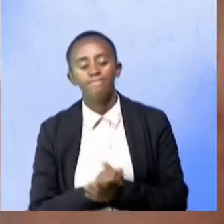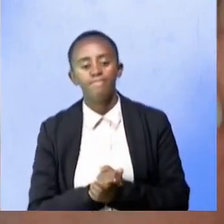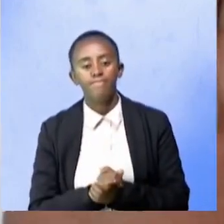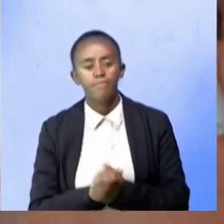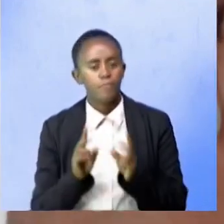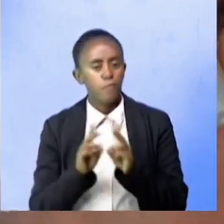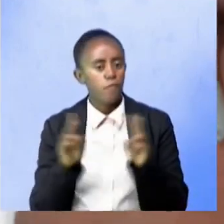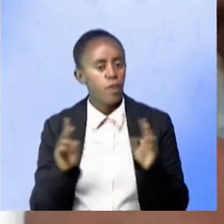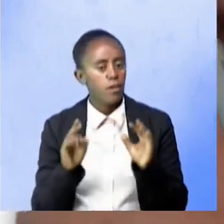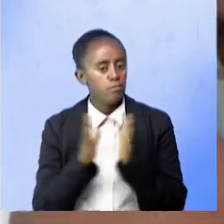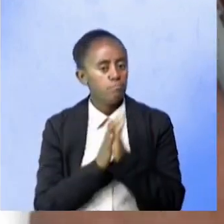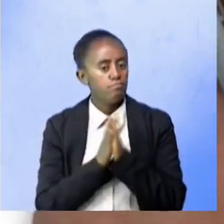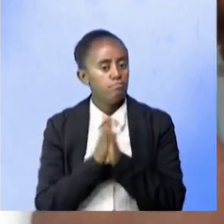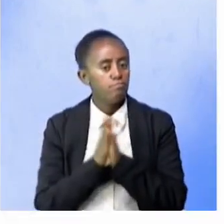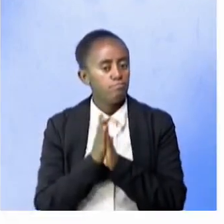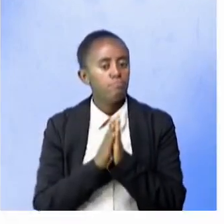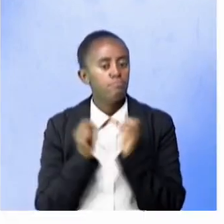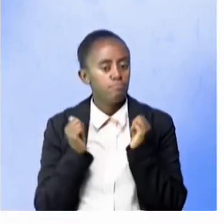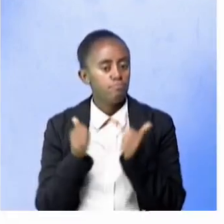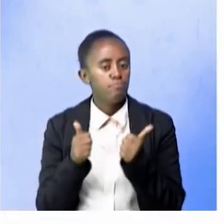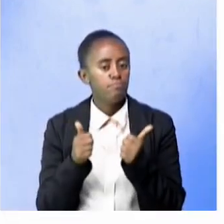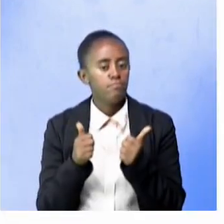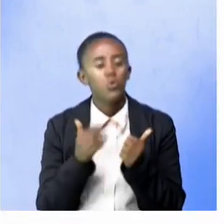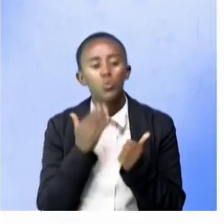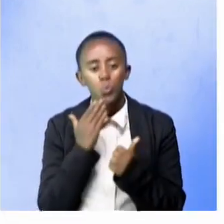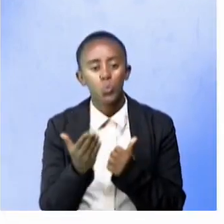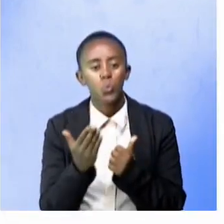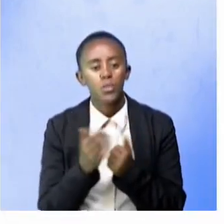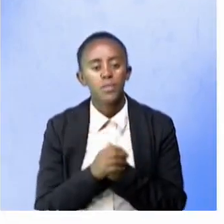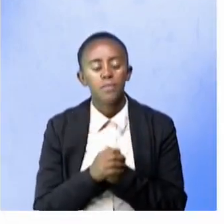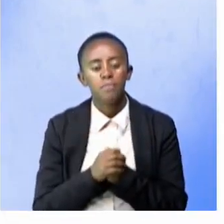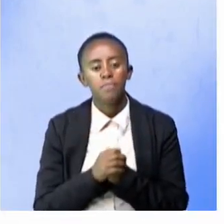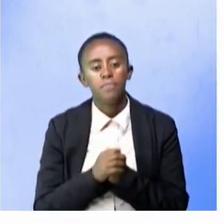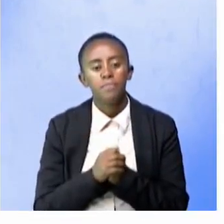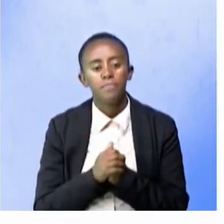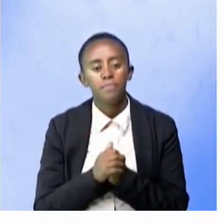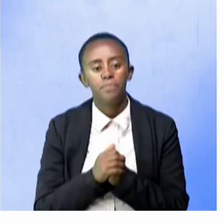Very interesting one. Good.